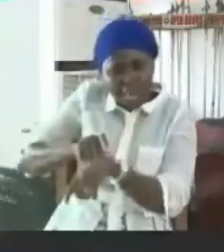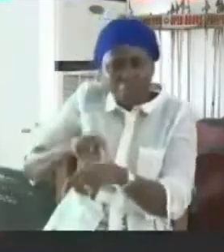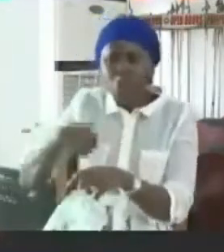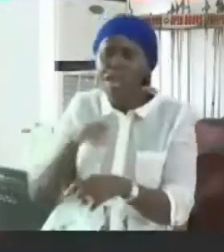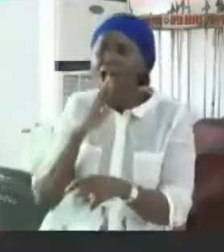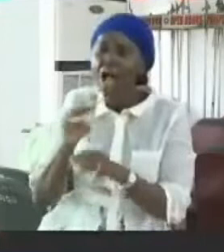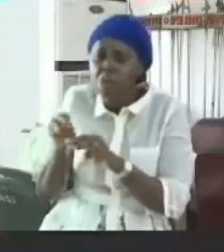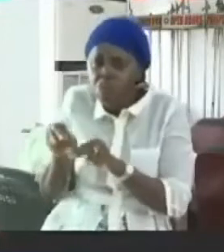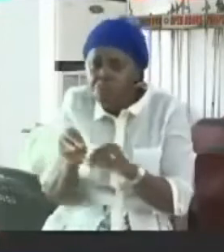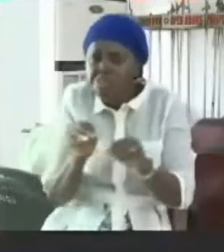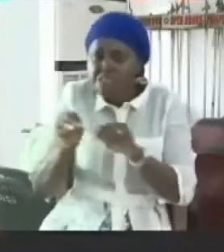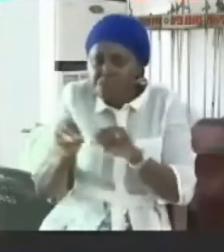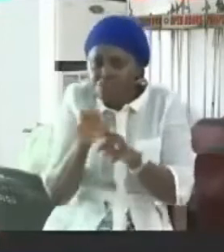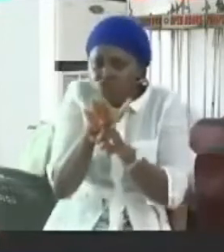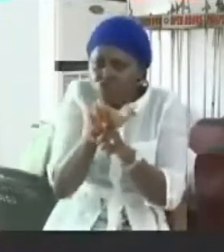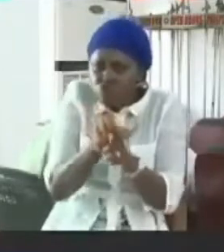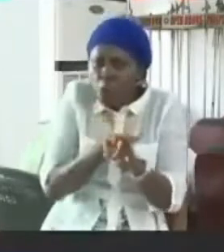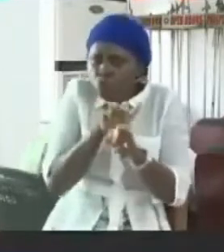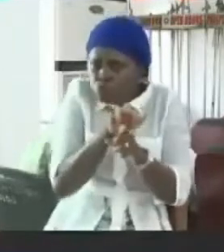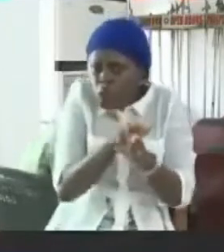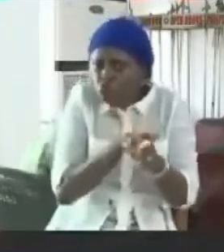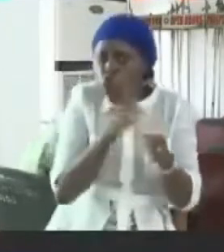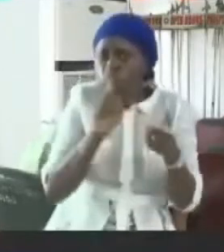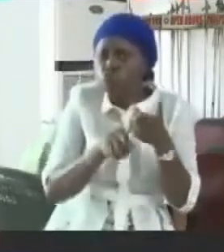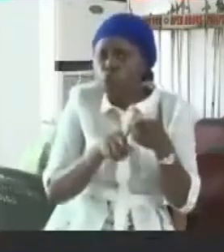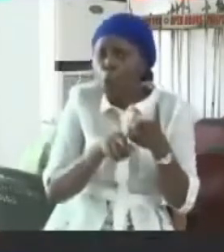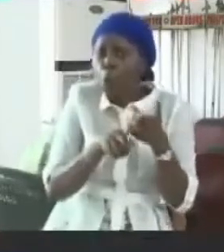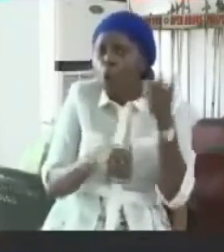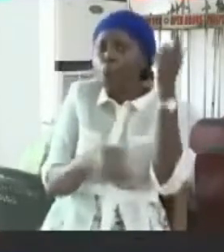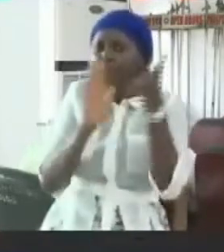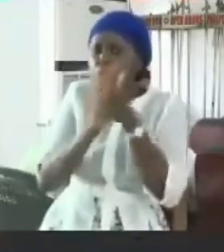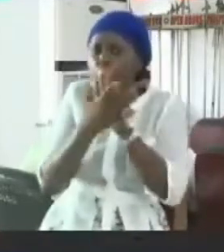to bankruptcy. A whole nation.